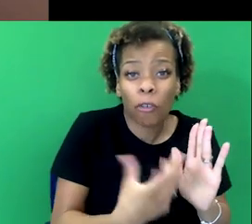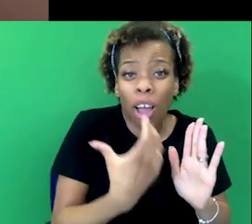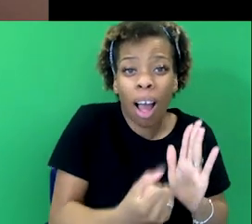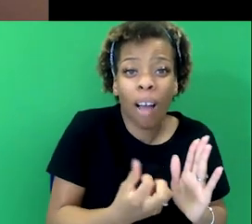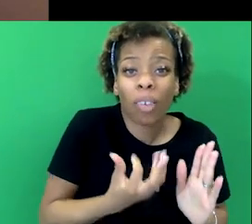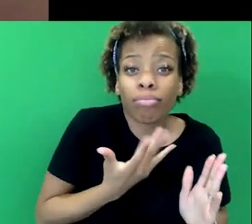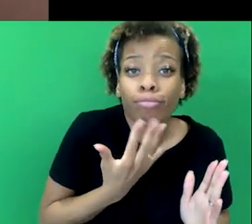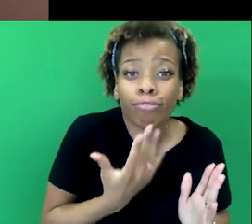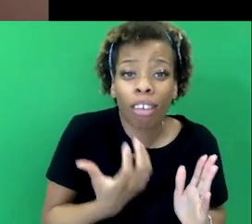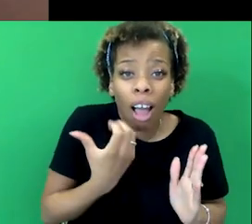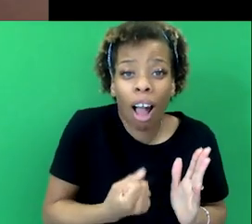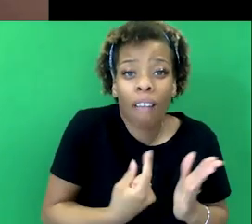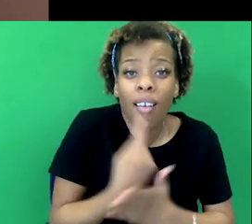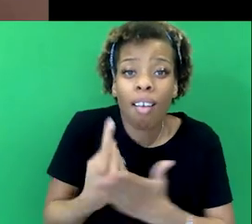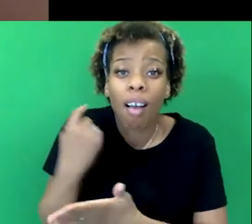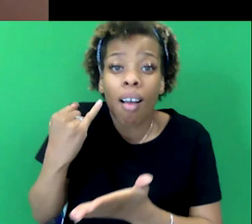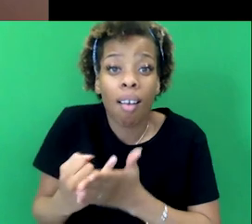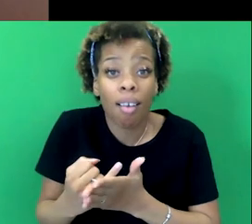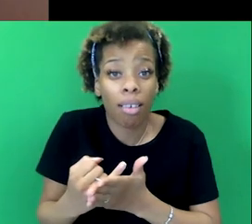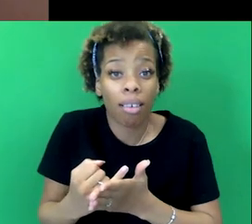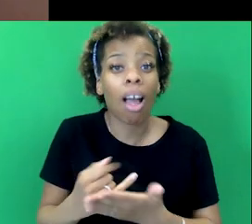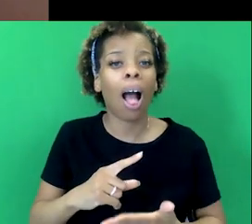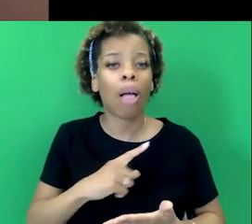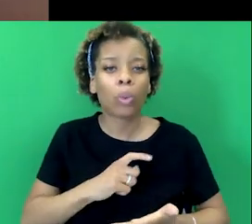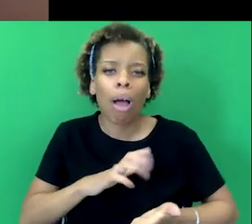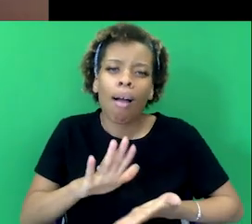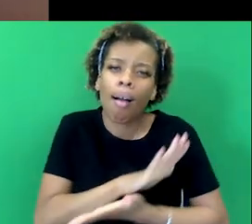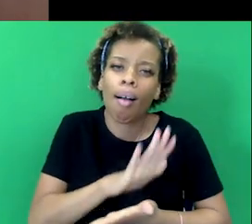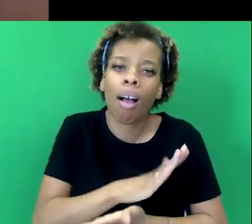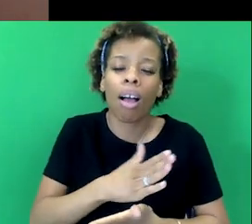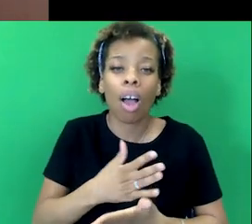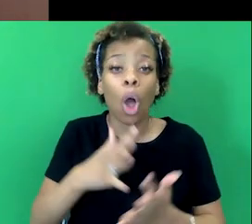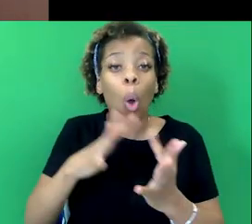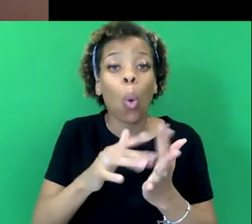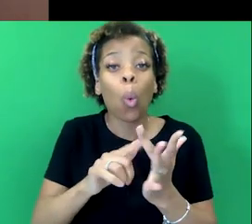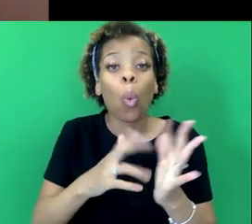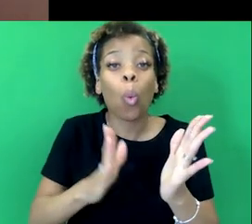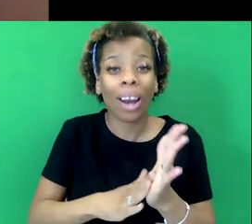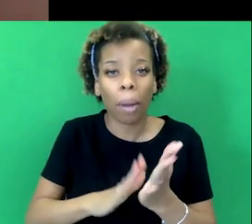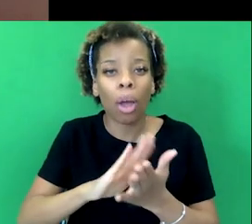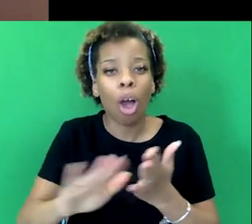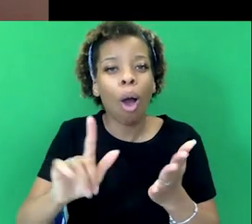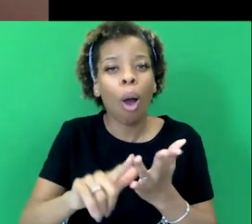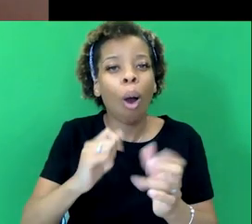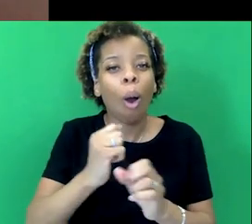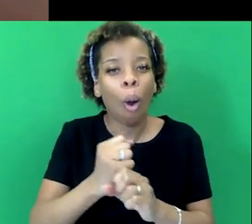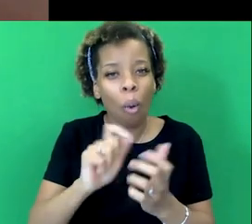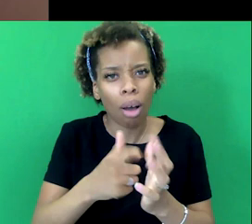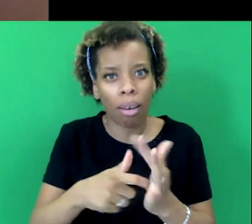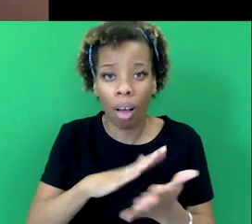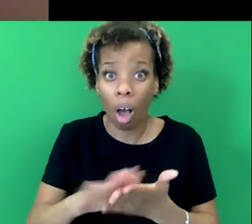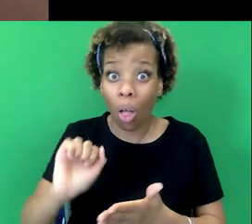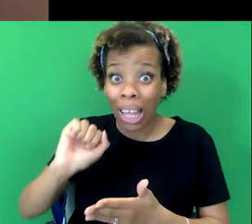of the joy of working on, as I say, working on William Hogarth, what a contradictory character he is. And